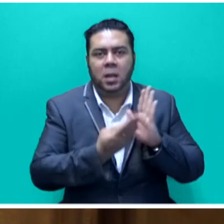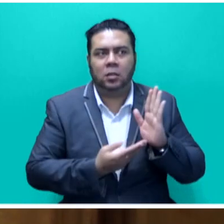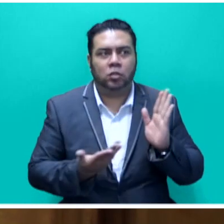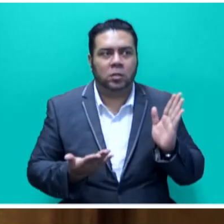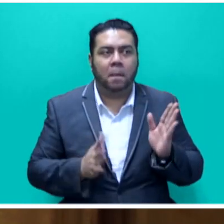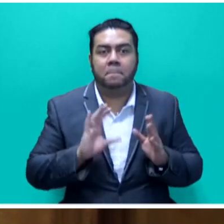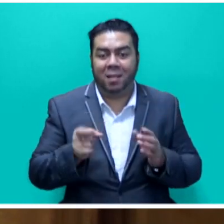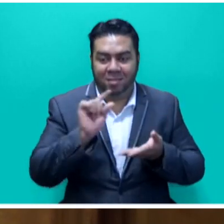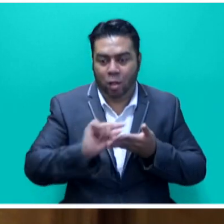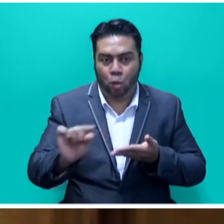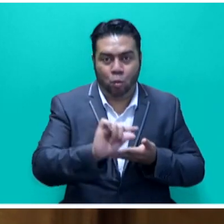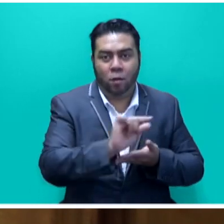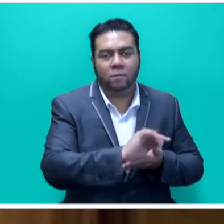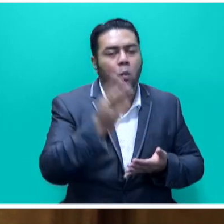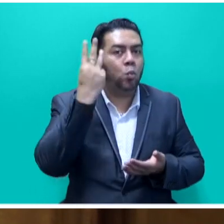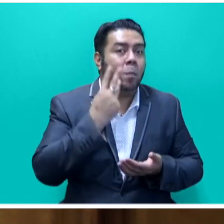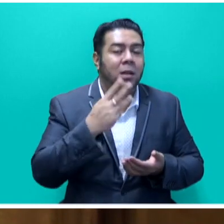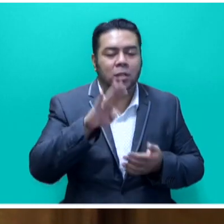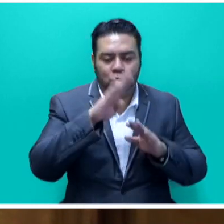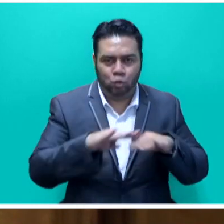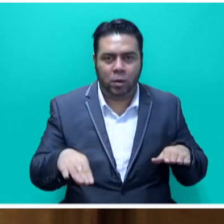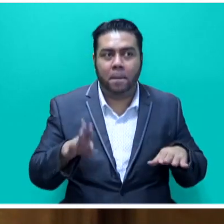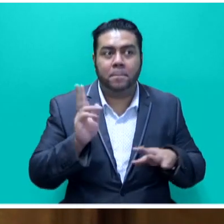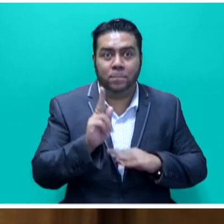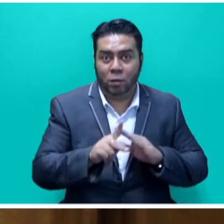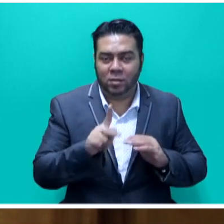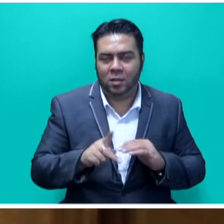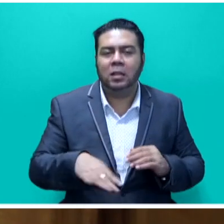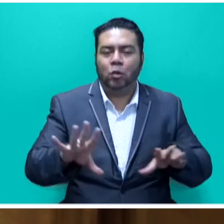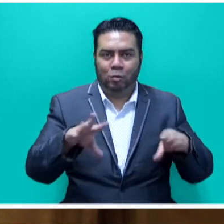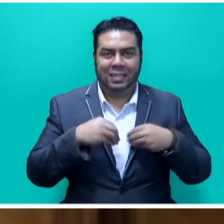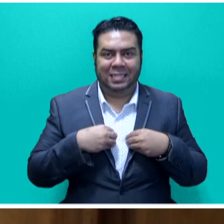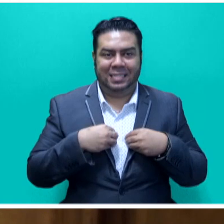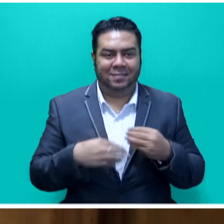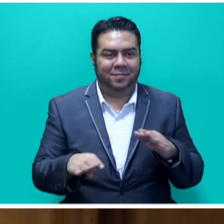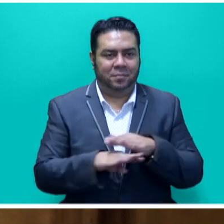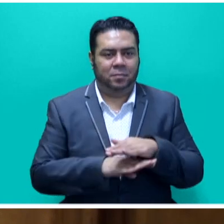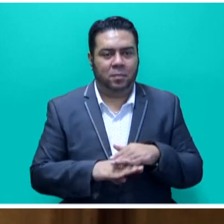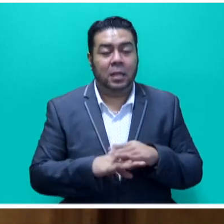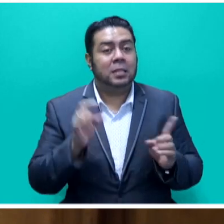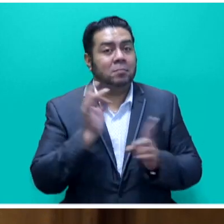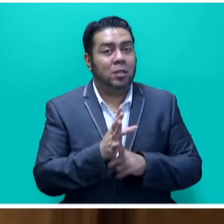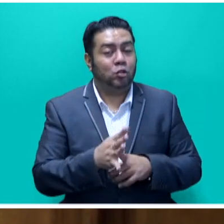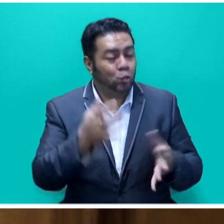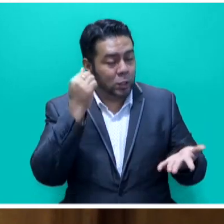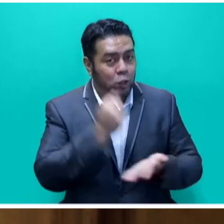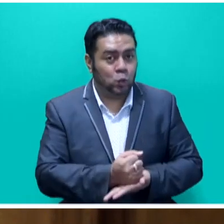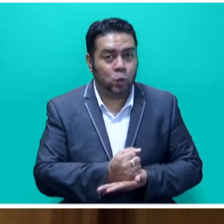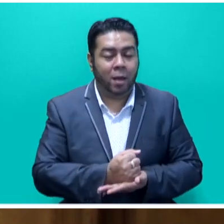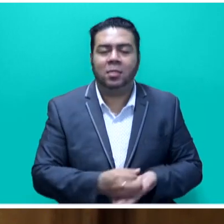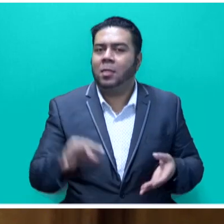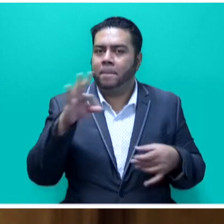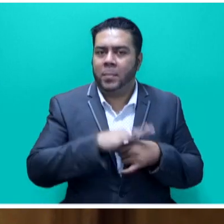But the allocation for the Minister of Women, Children and Poverty Alleviation received a demand-based increase, especially to ensure the